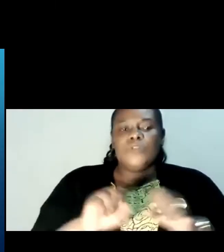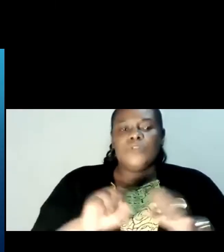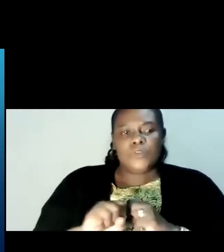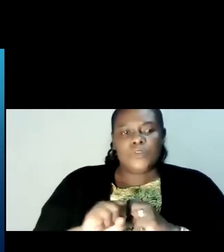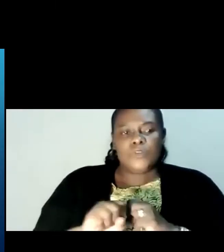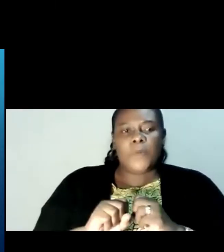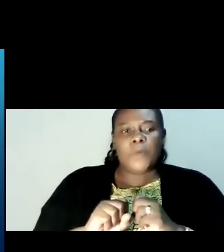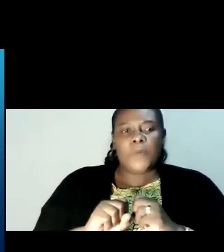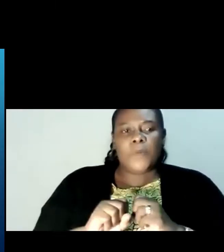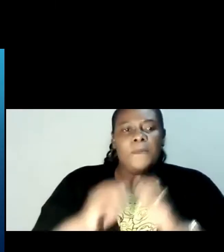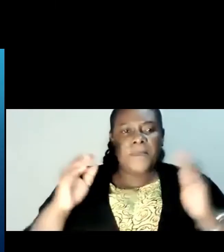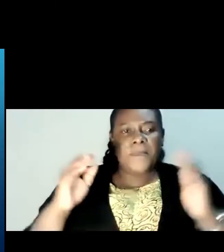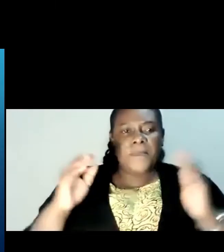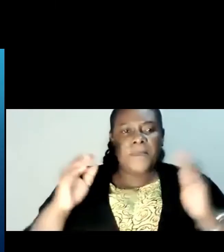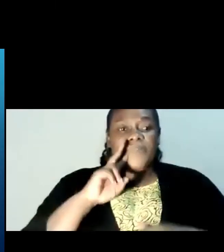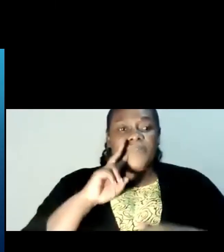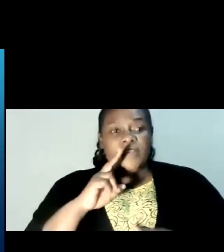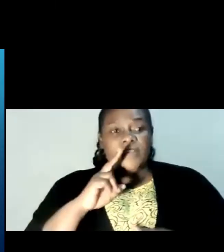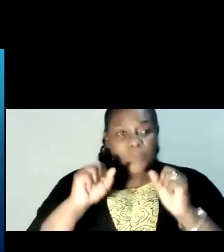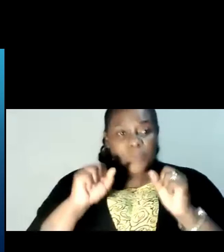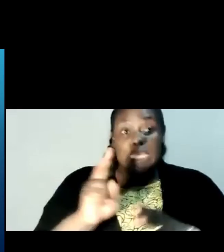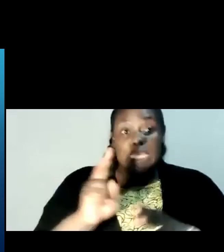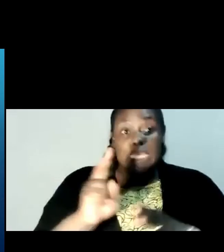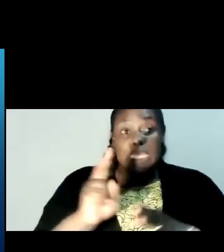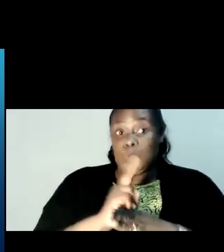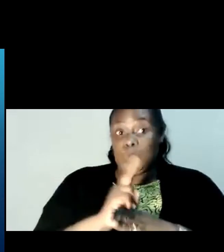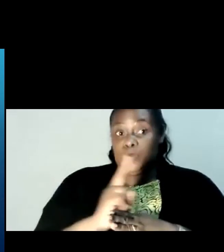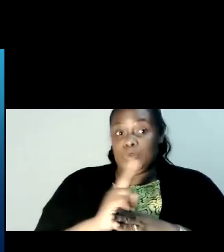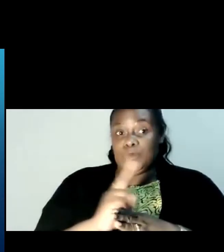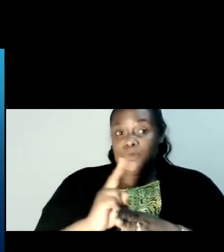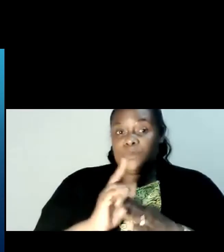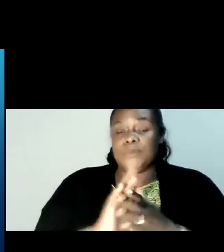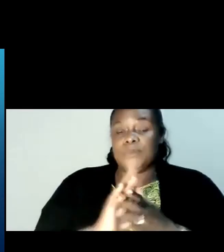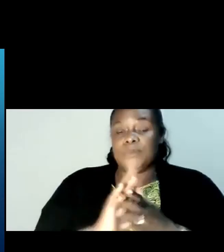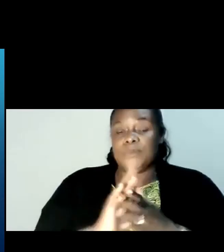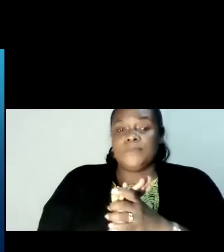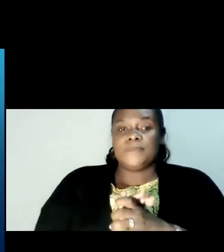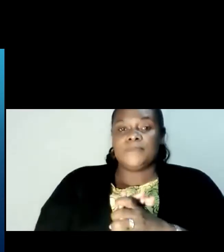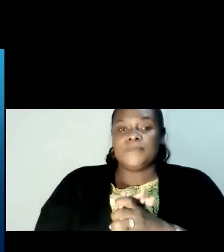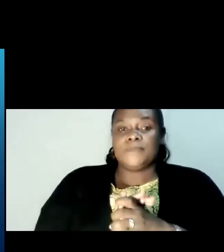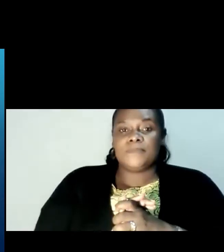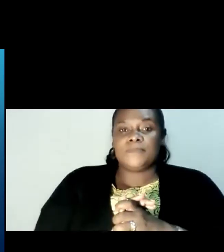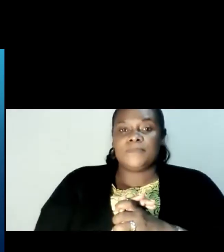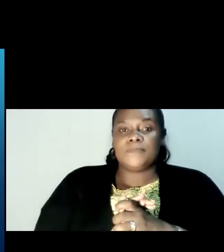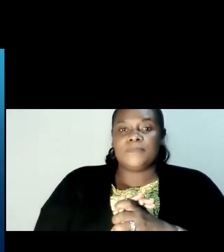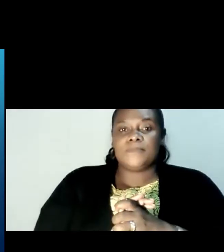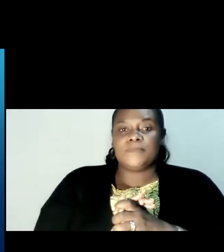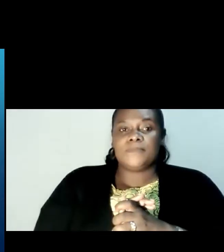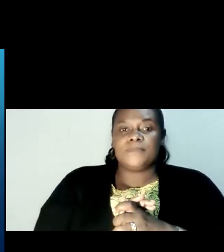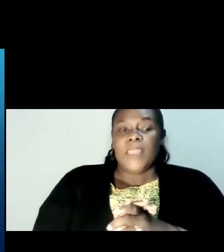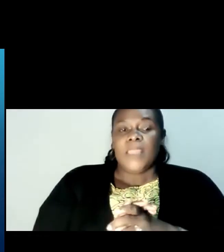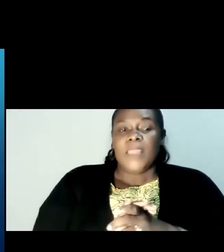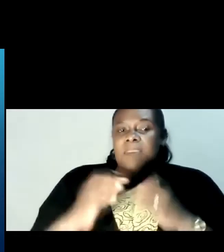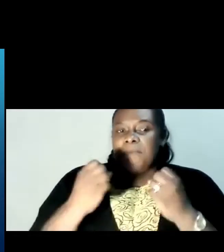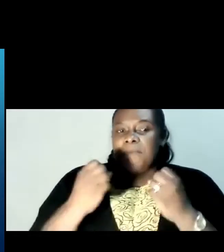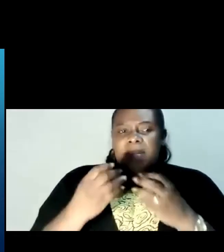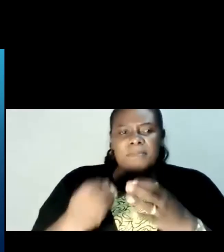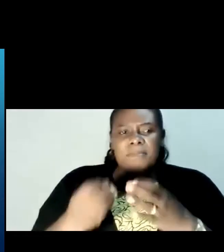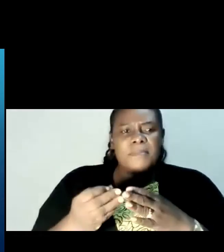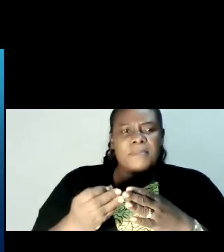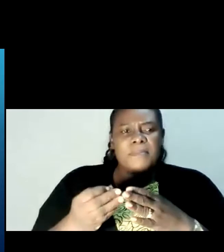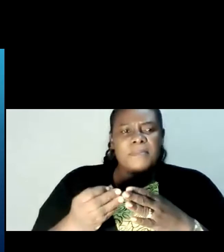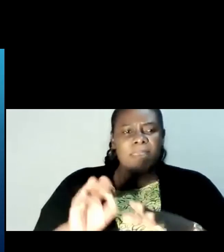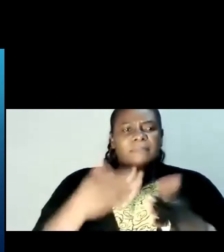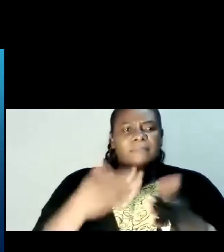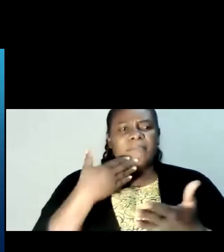have seasonal vegetables. And there's a lot of fresh vegetables that sell in the market, and it's a